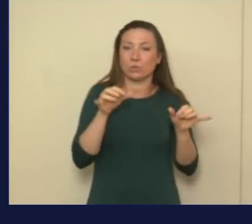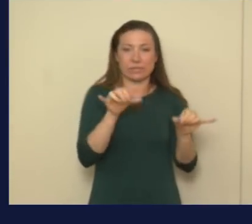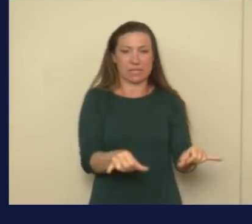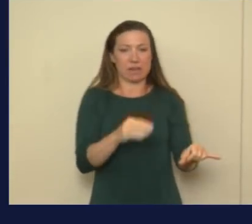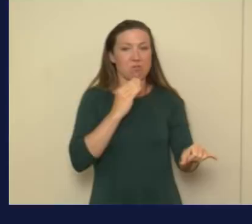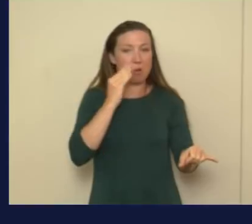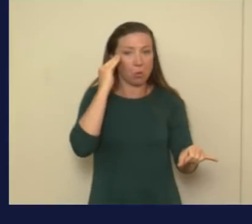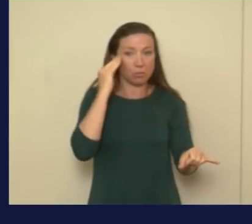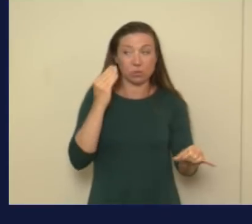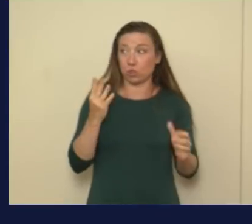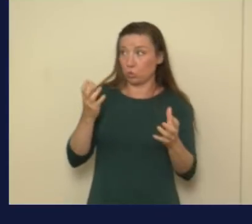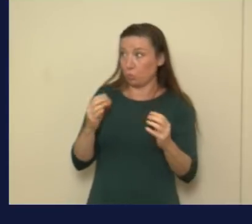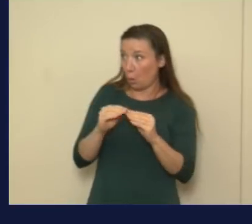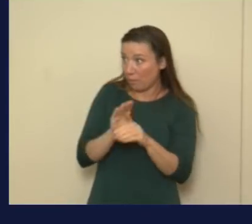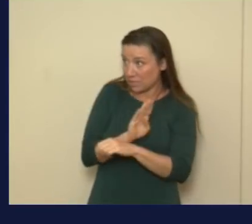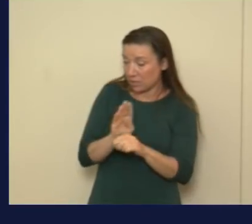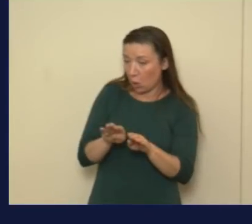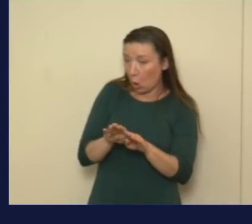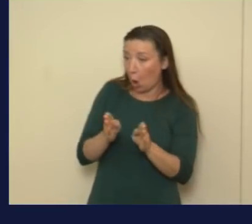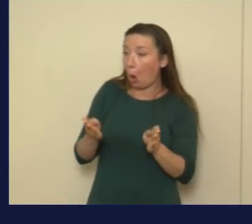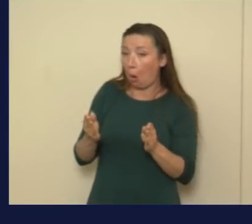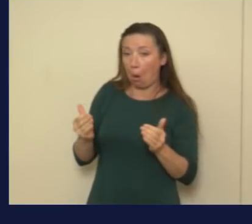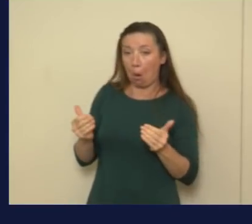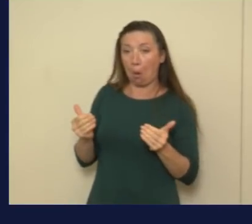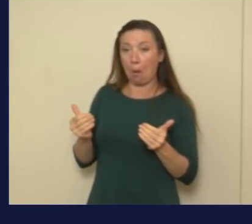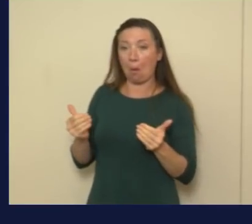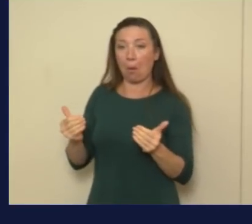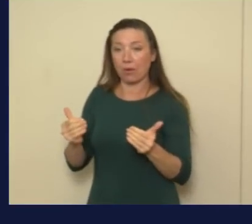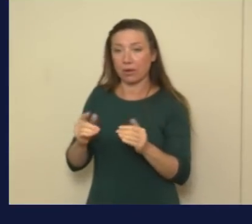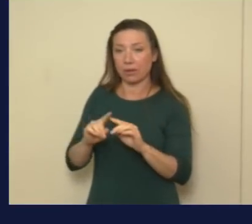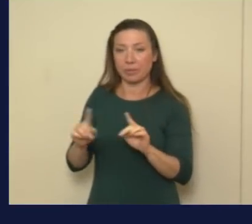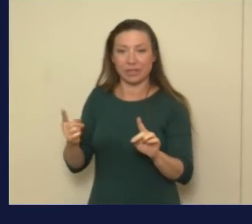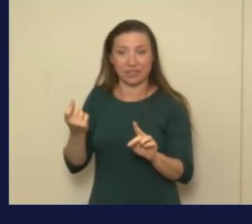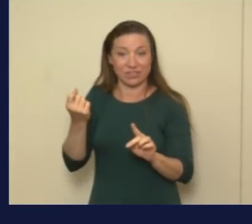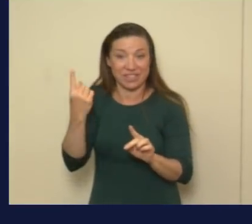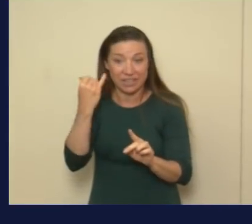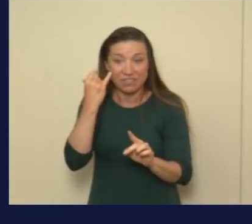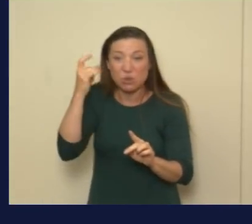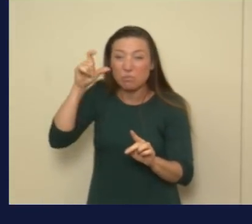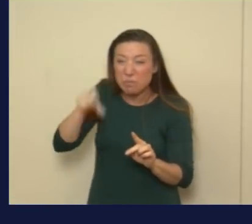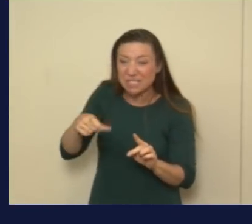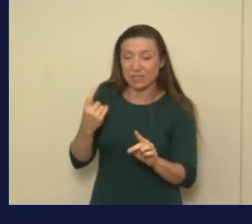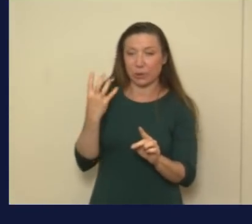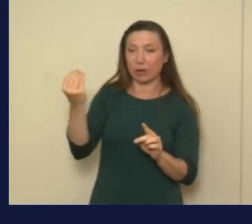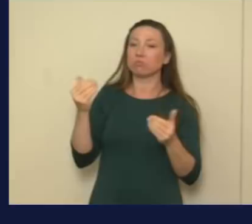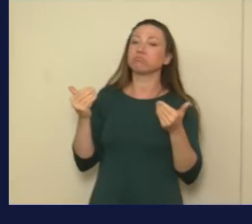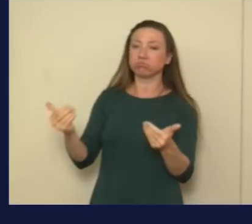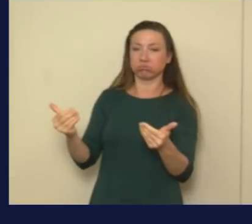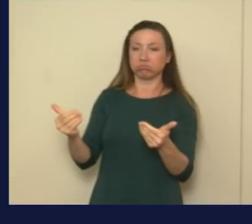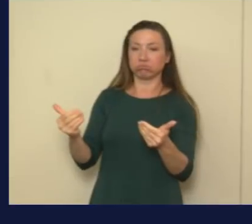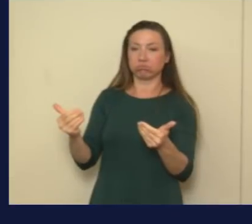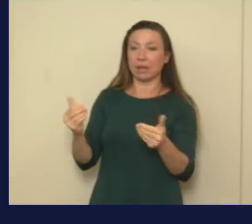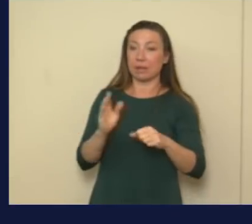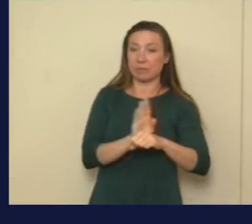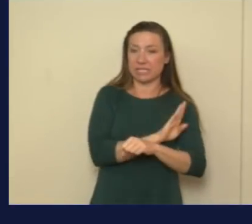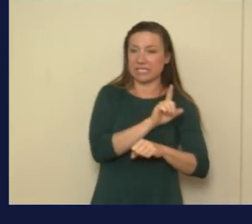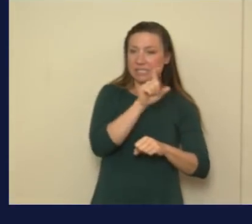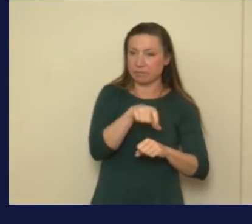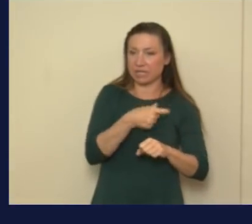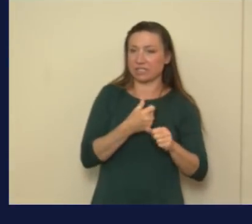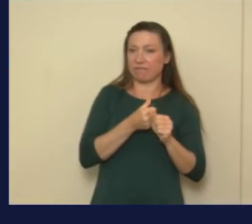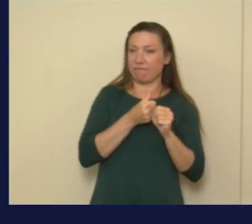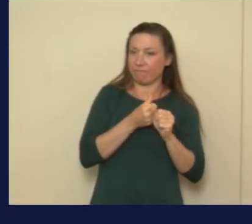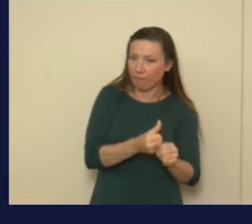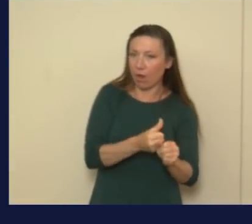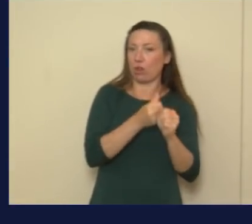to go out, go out. But you have to, that businesses has to have COVID-safe practices, so do you. We are